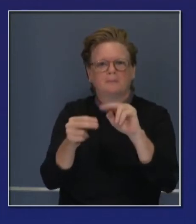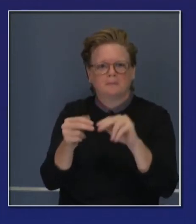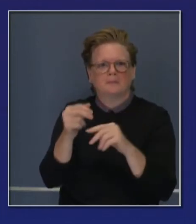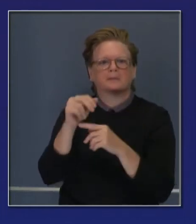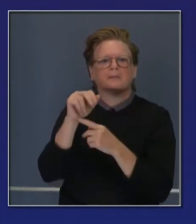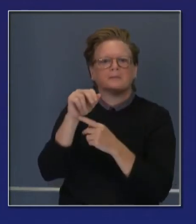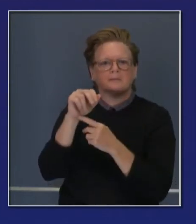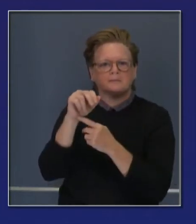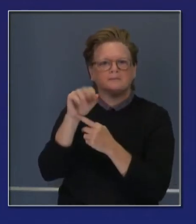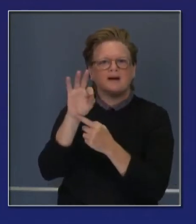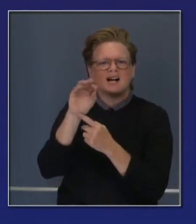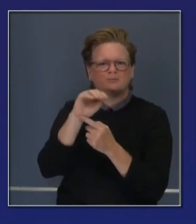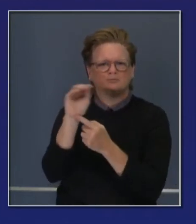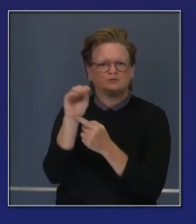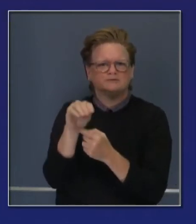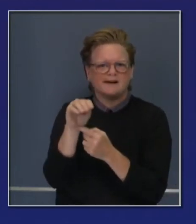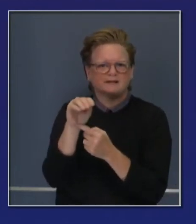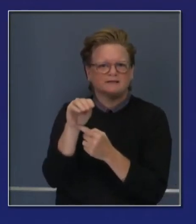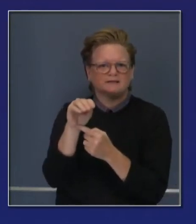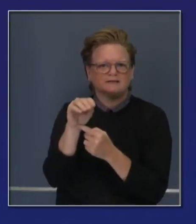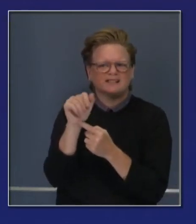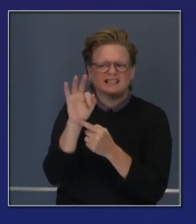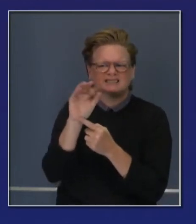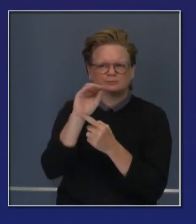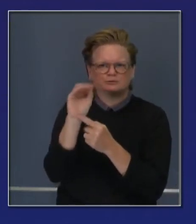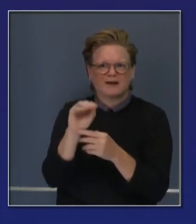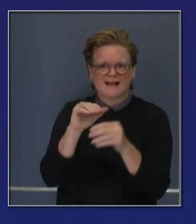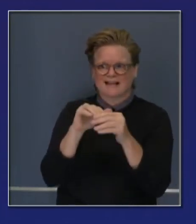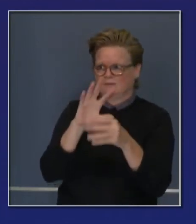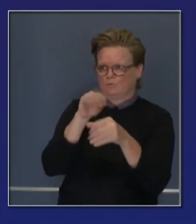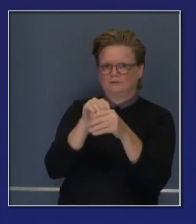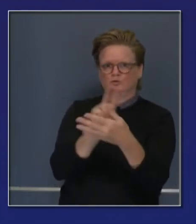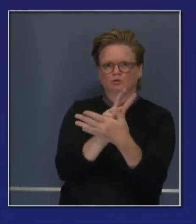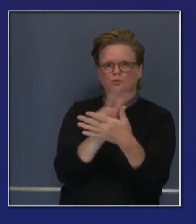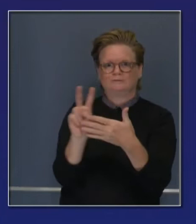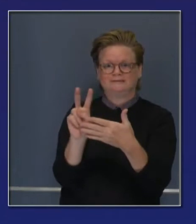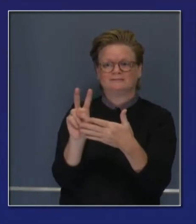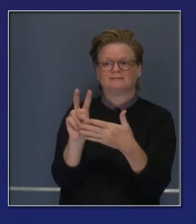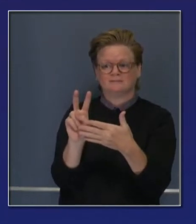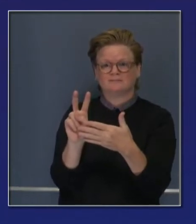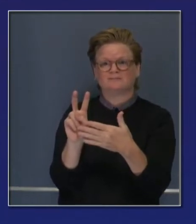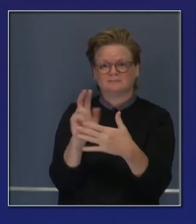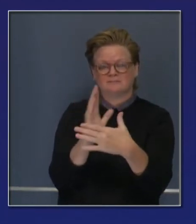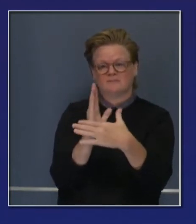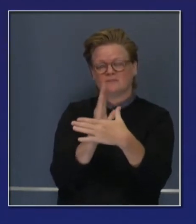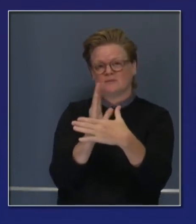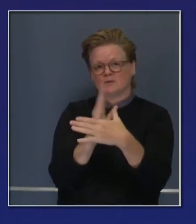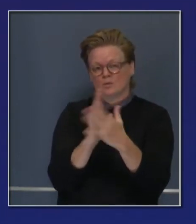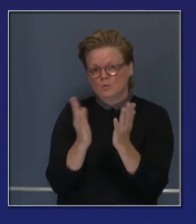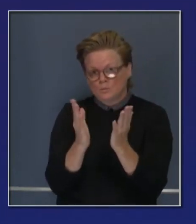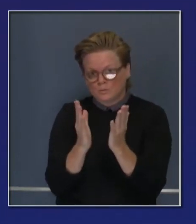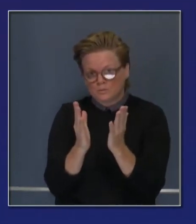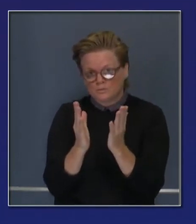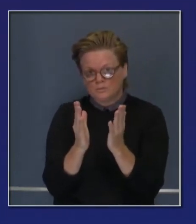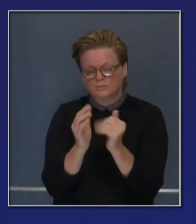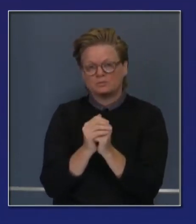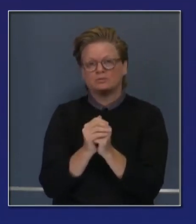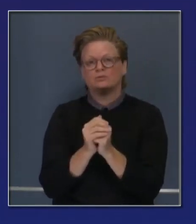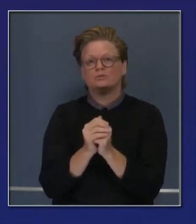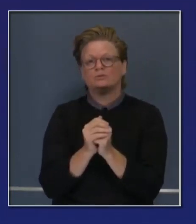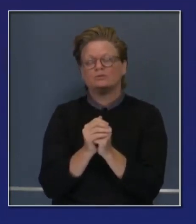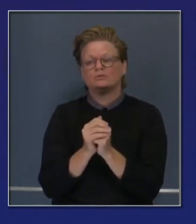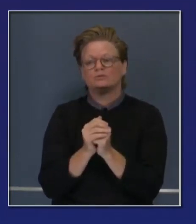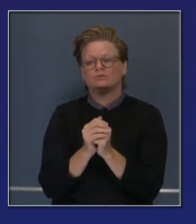case over a 14-day period. And people ask me, and forgive me, it could be confusing, but total number of